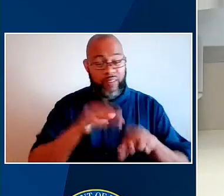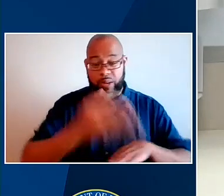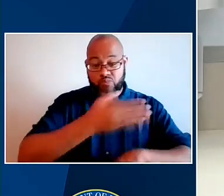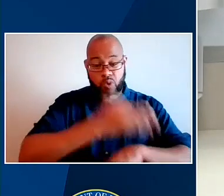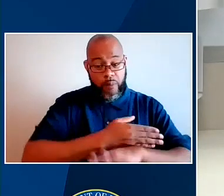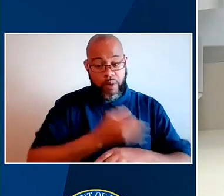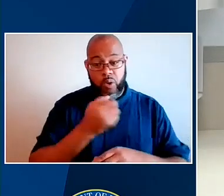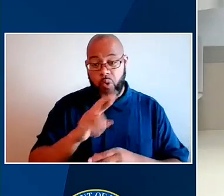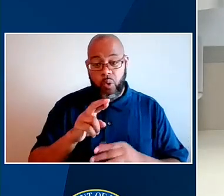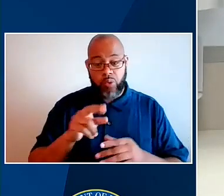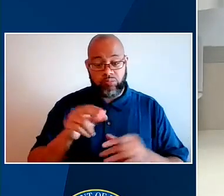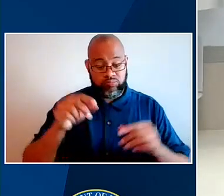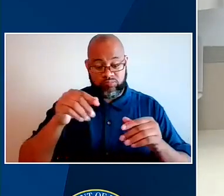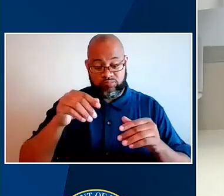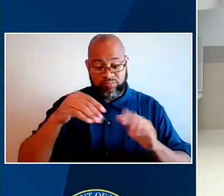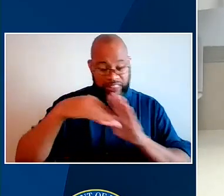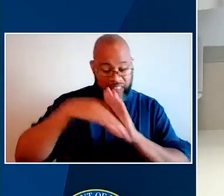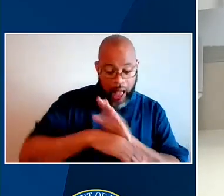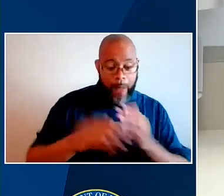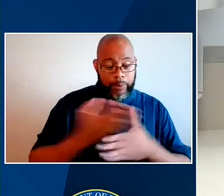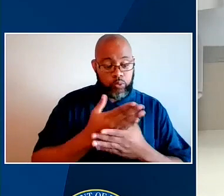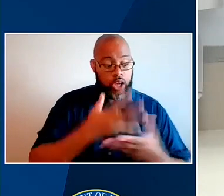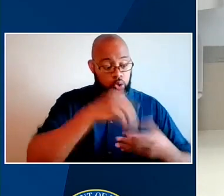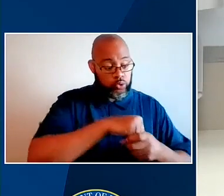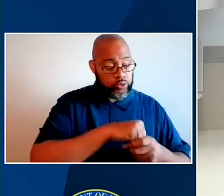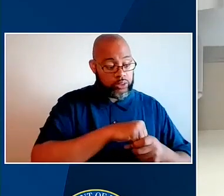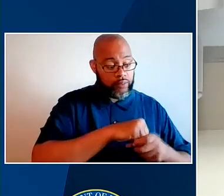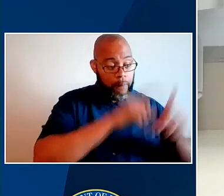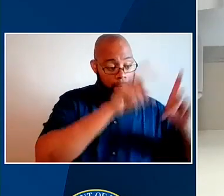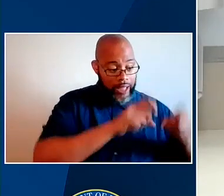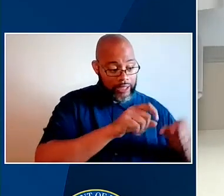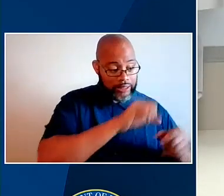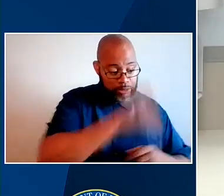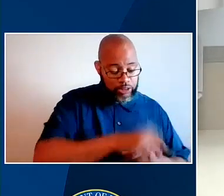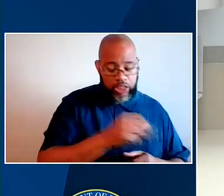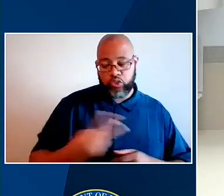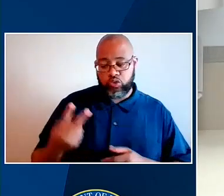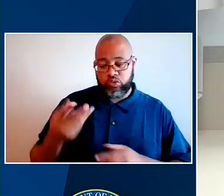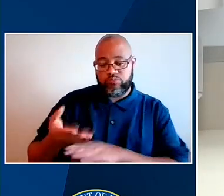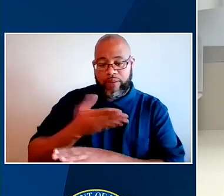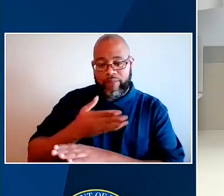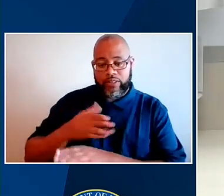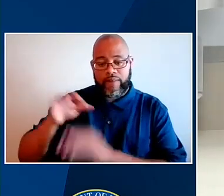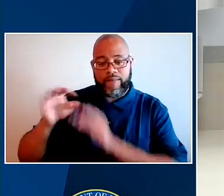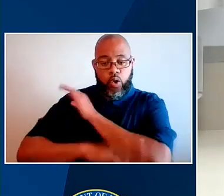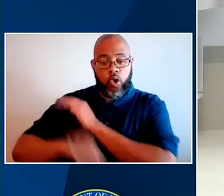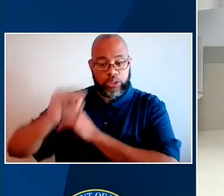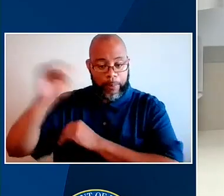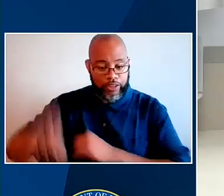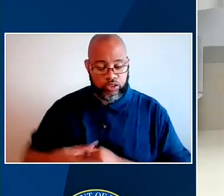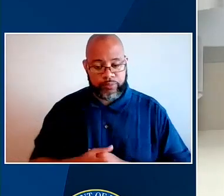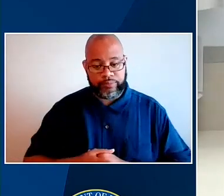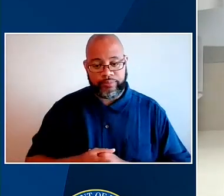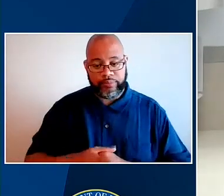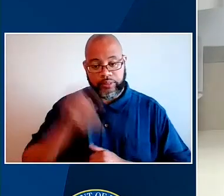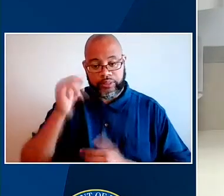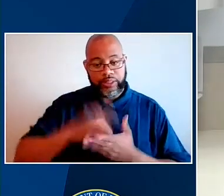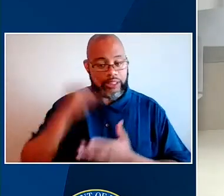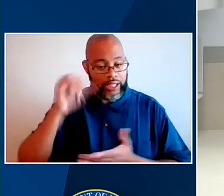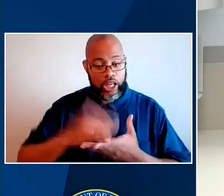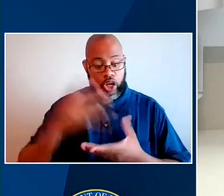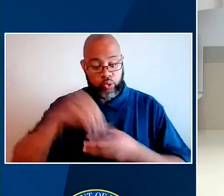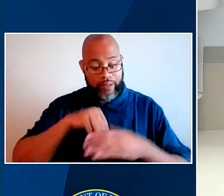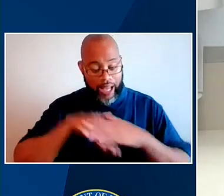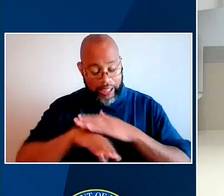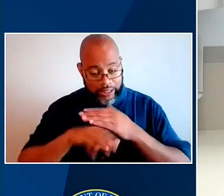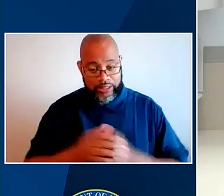or declines between the inclusive access pilot semester and those two previous fall semesters. Because the idea of inclusive access